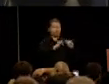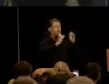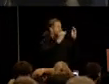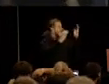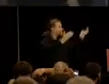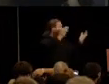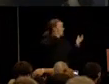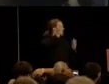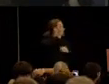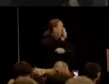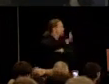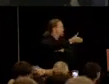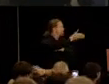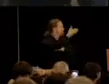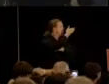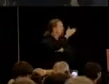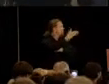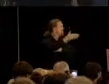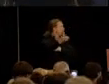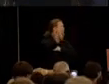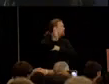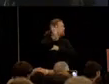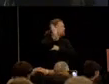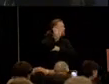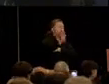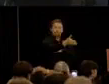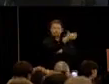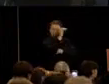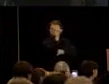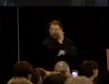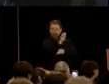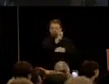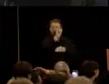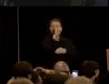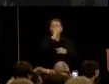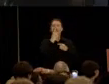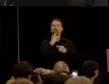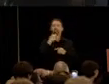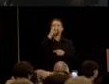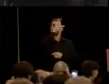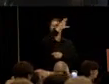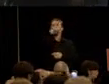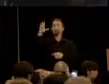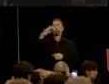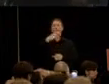there. Oh, say does that